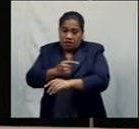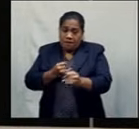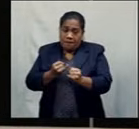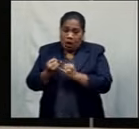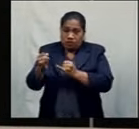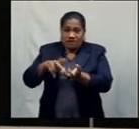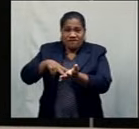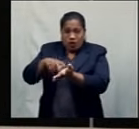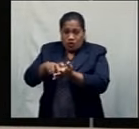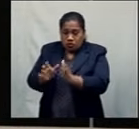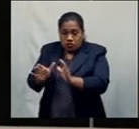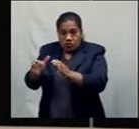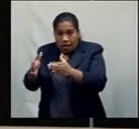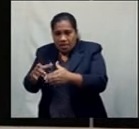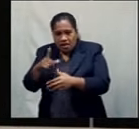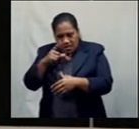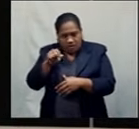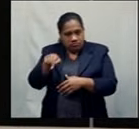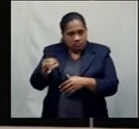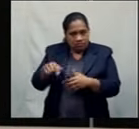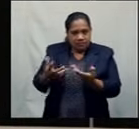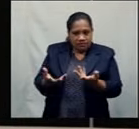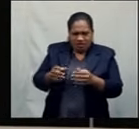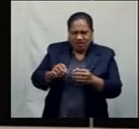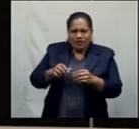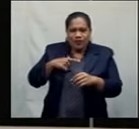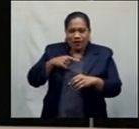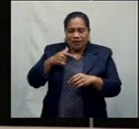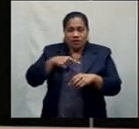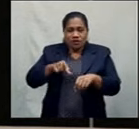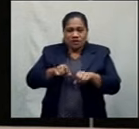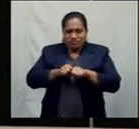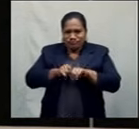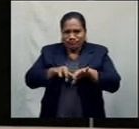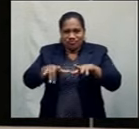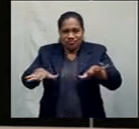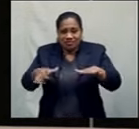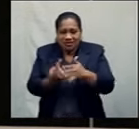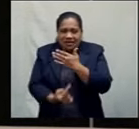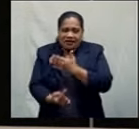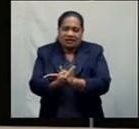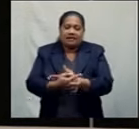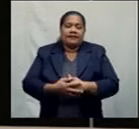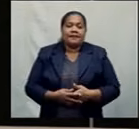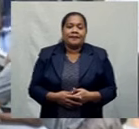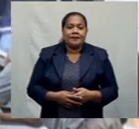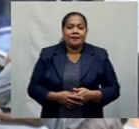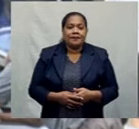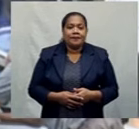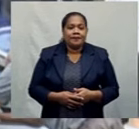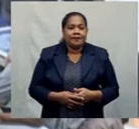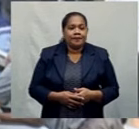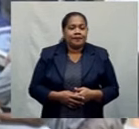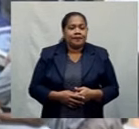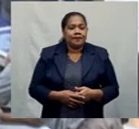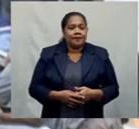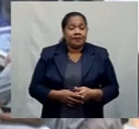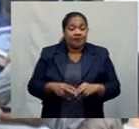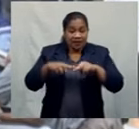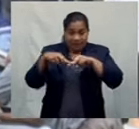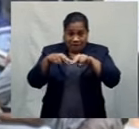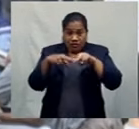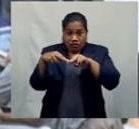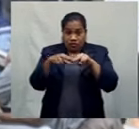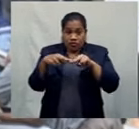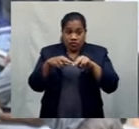greatly decrease the consequences of a pandemic wave like this. Lena Rees has more. With Fiji being